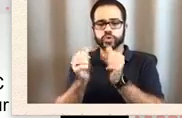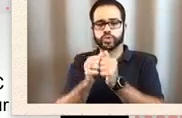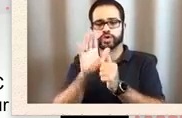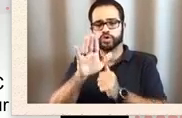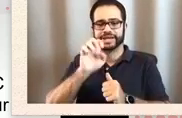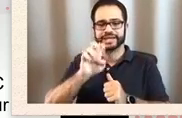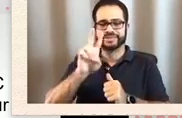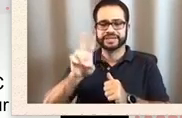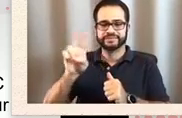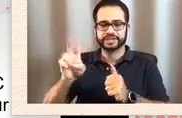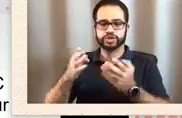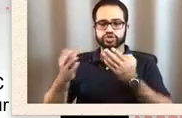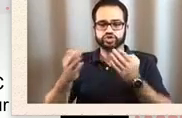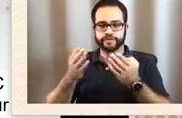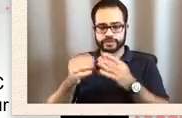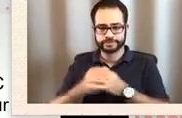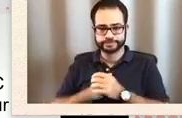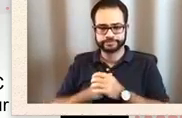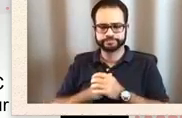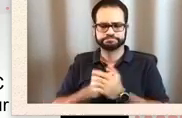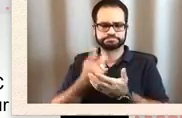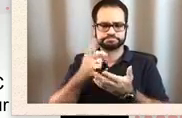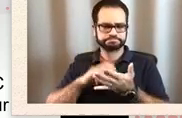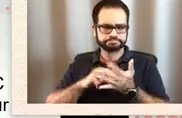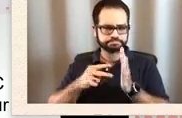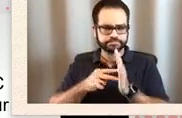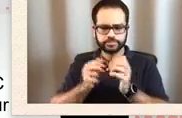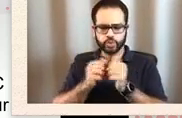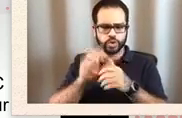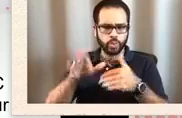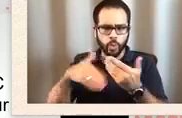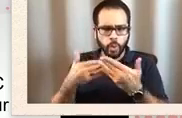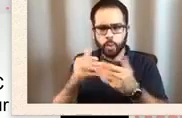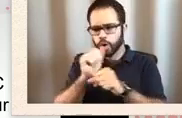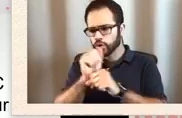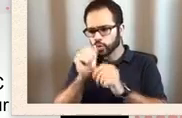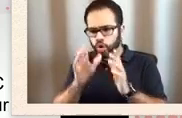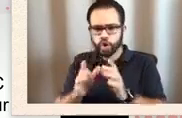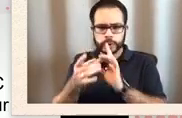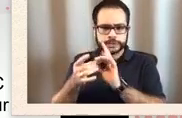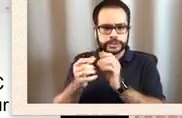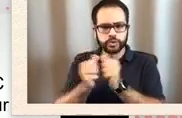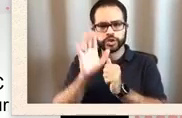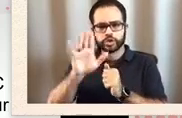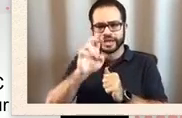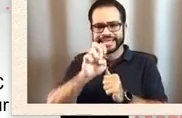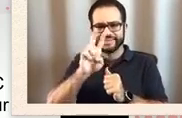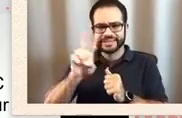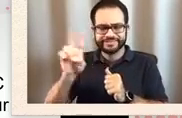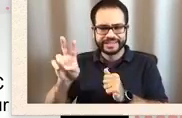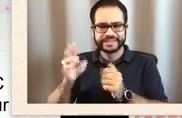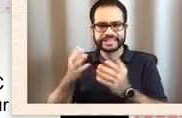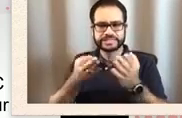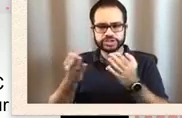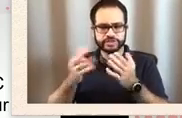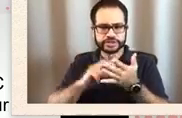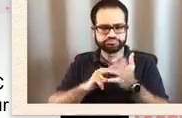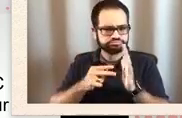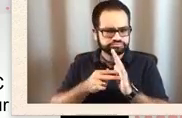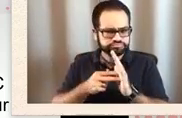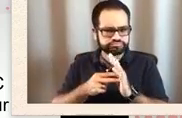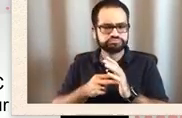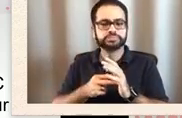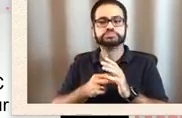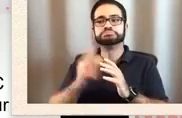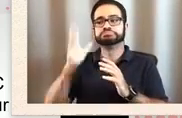service delivery. Now, what do I mean by all of the workers associated with your EVV service delivery? Back in the